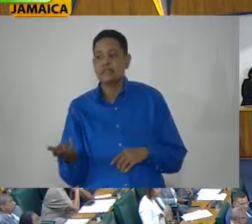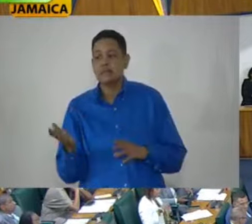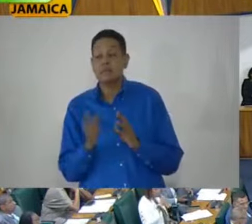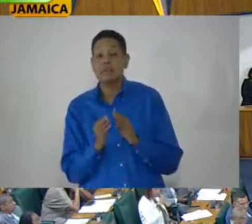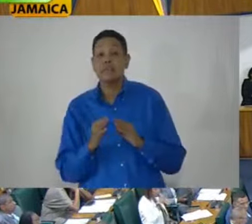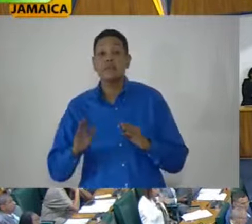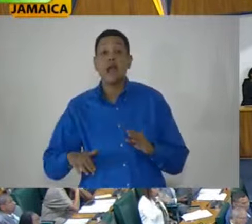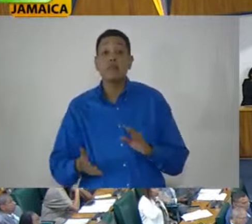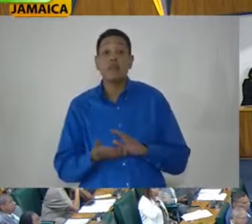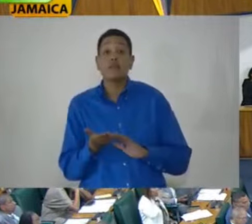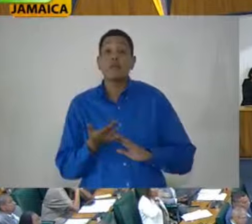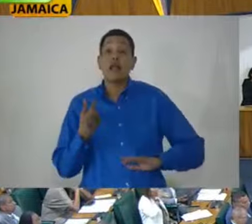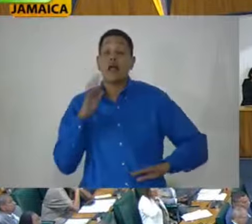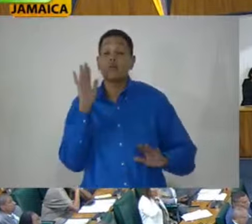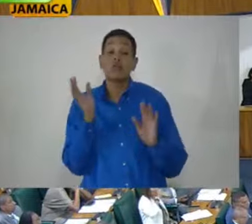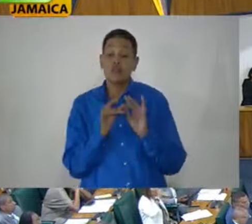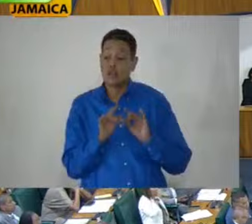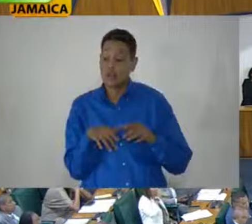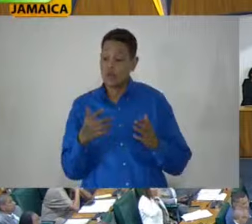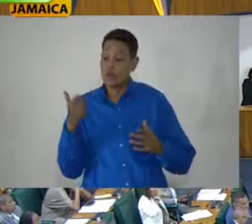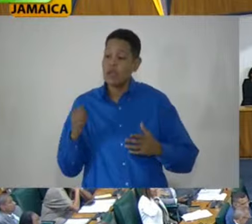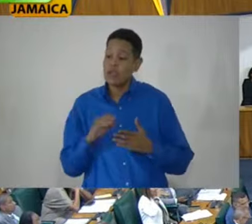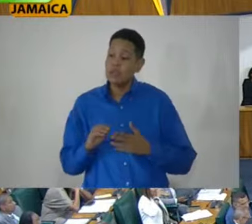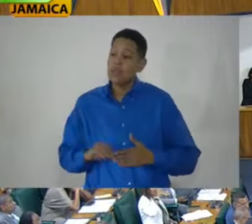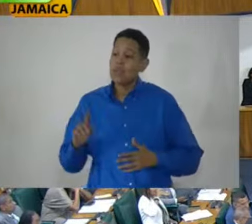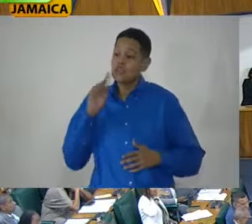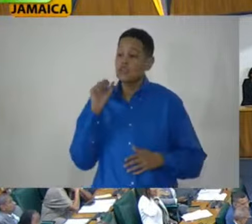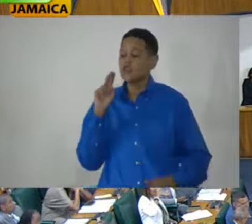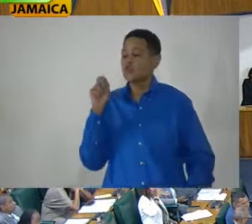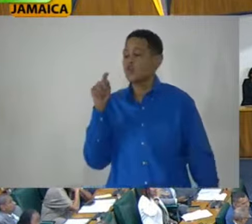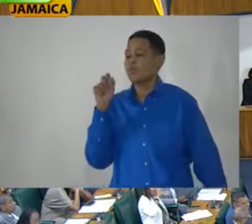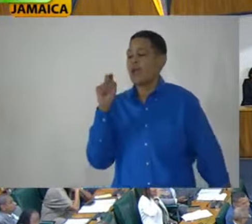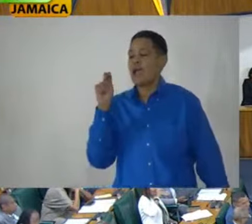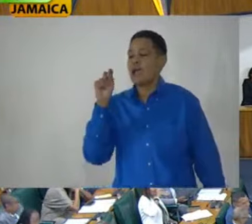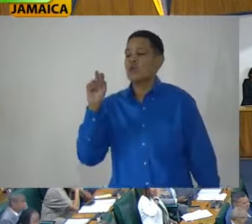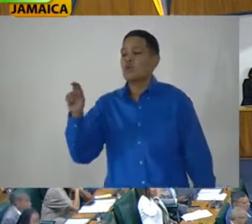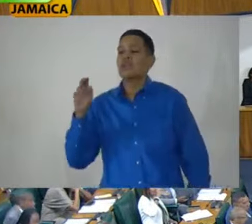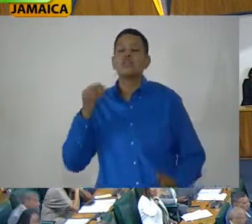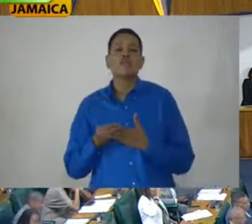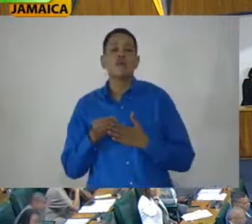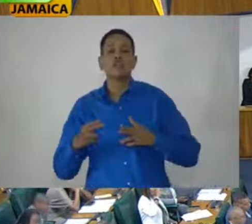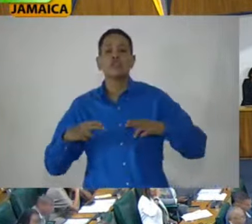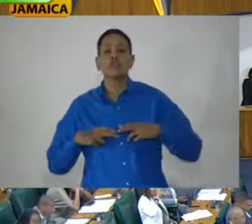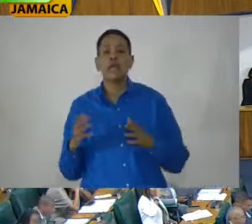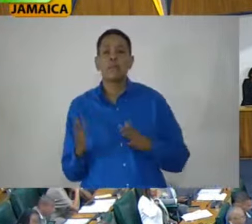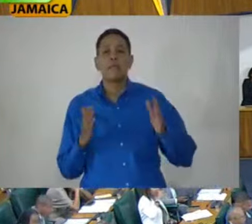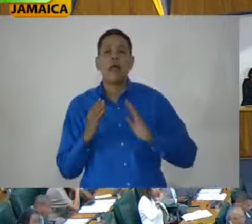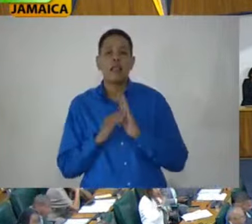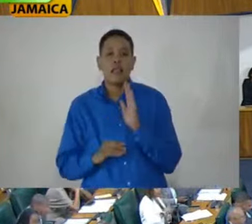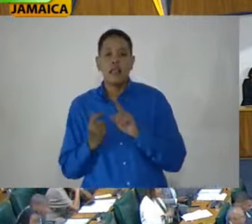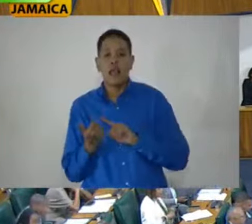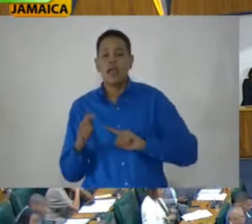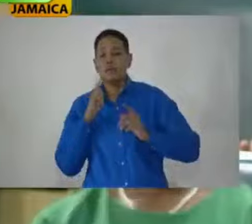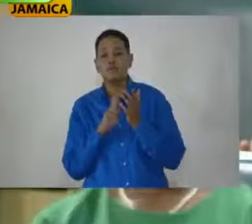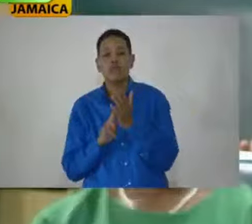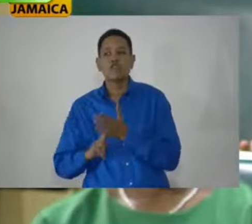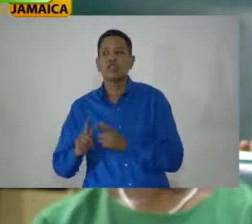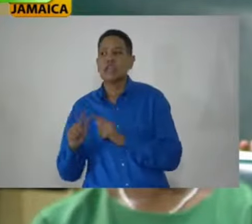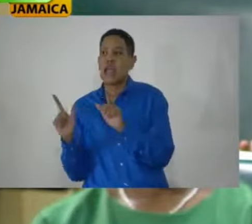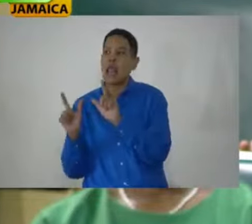meeting of the House, I will move the pensions, superannuation funds and retirement schemes,